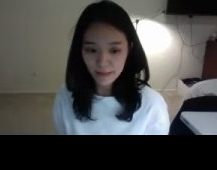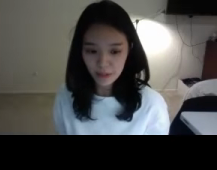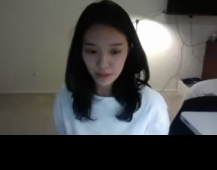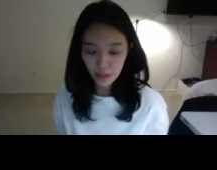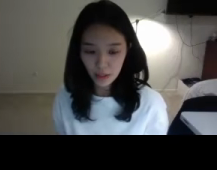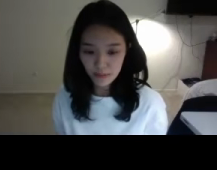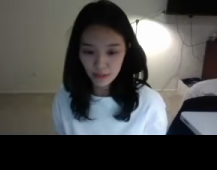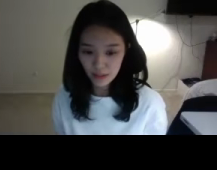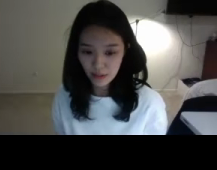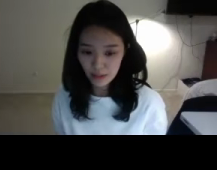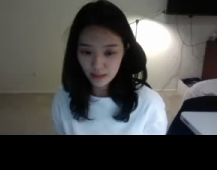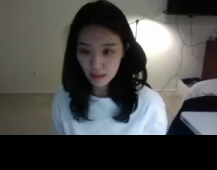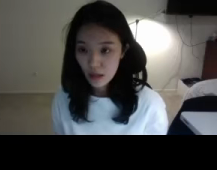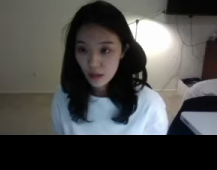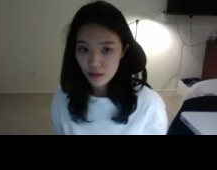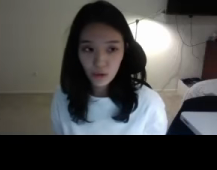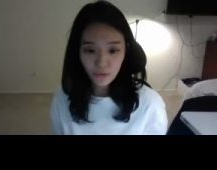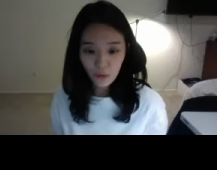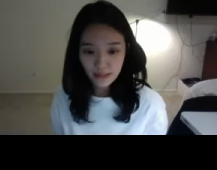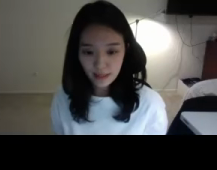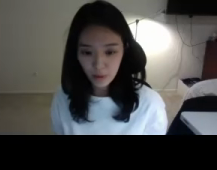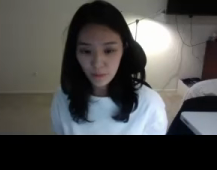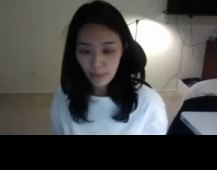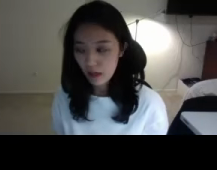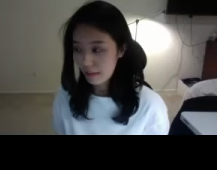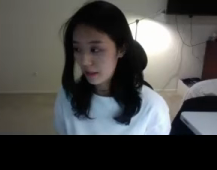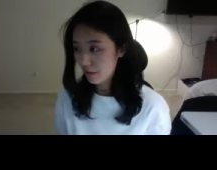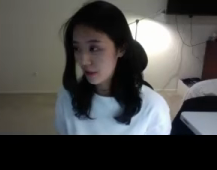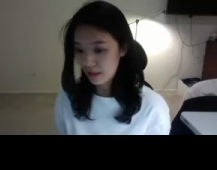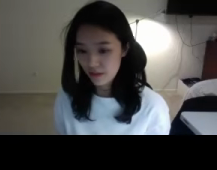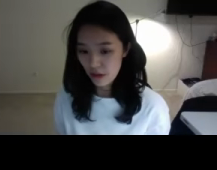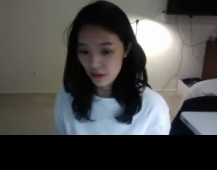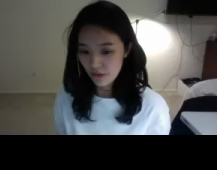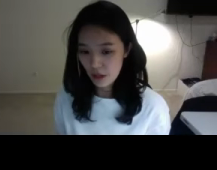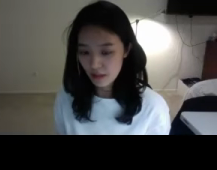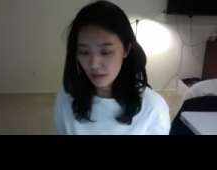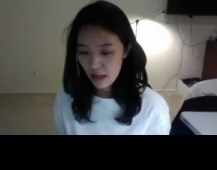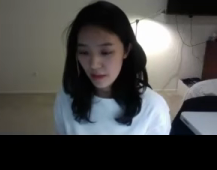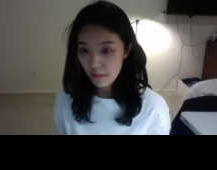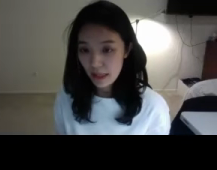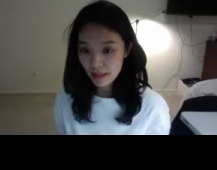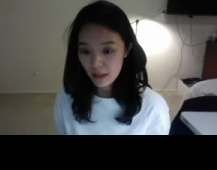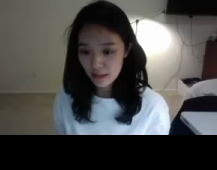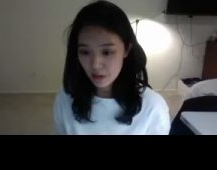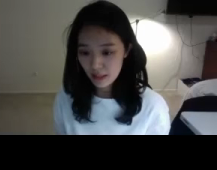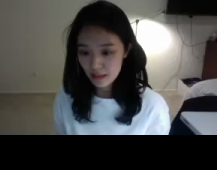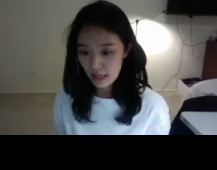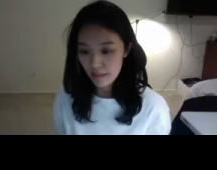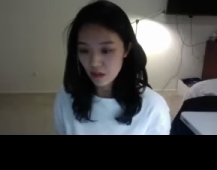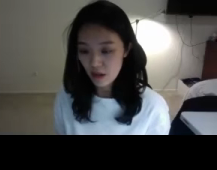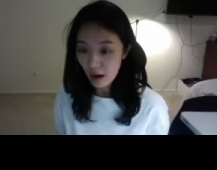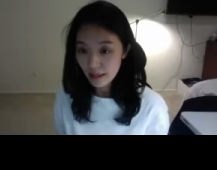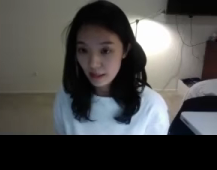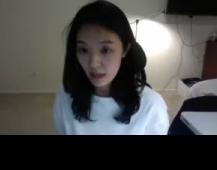are mapped to prosodic units. So for example, in non-restrictive relative clauses, the main clause subject,